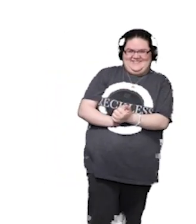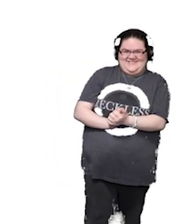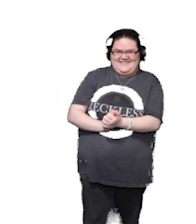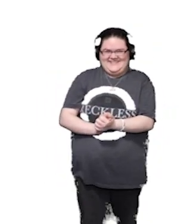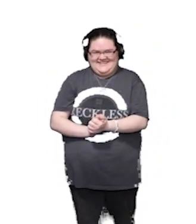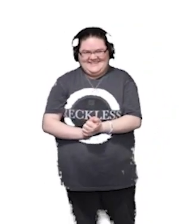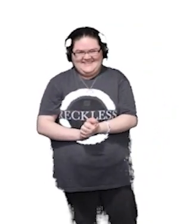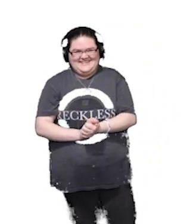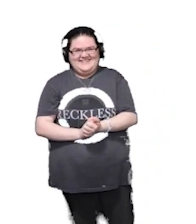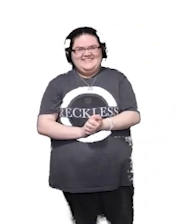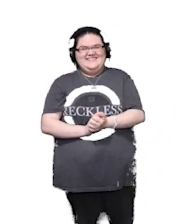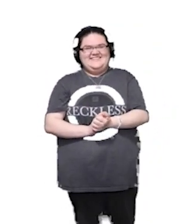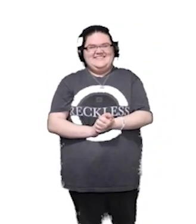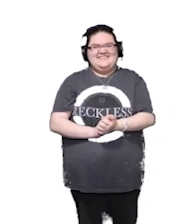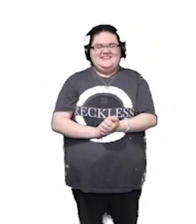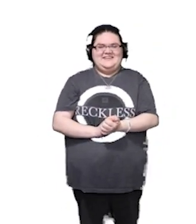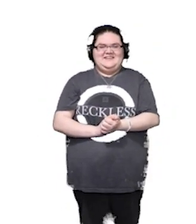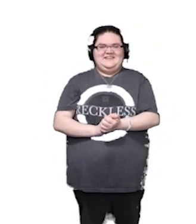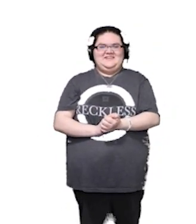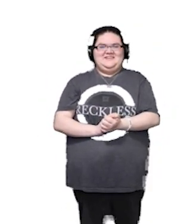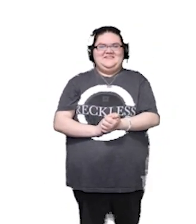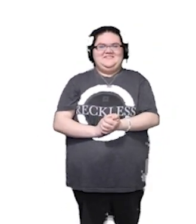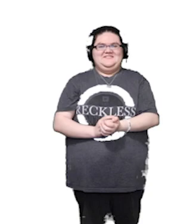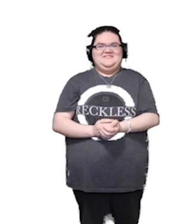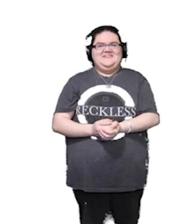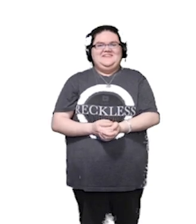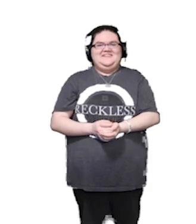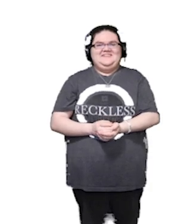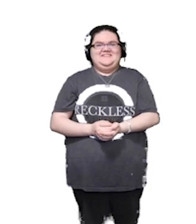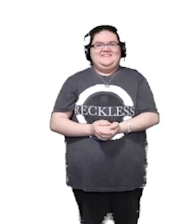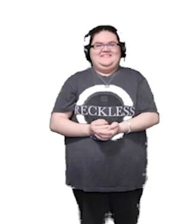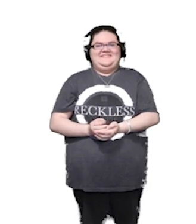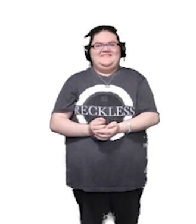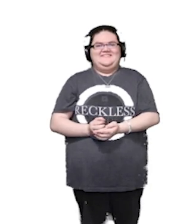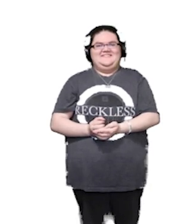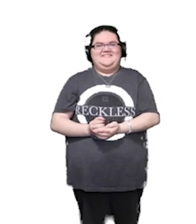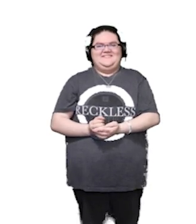Thank you. Saturday and Sunday is perfect.